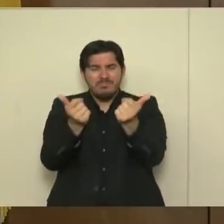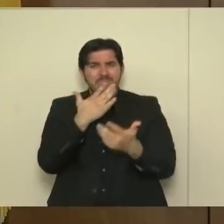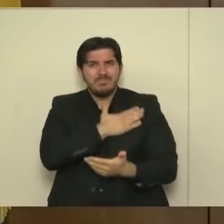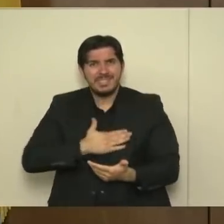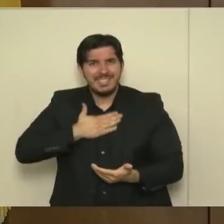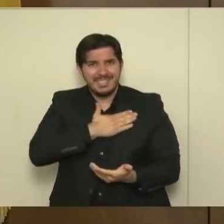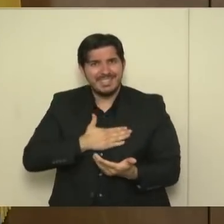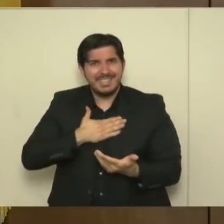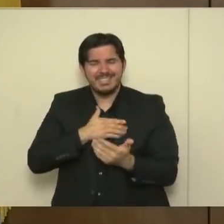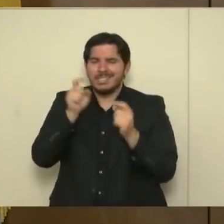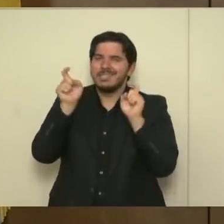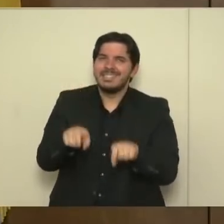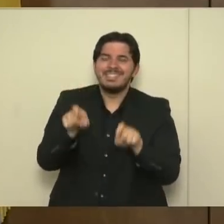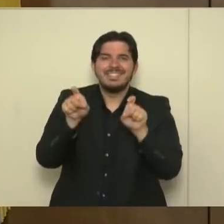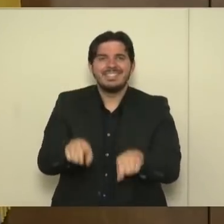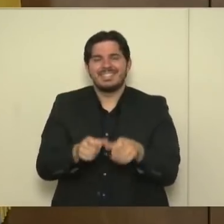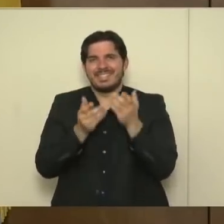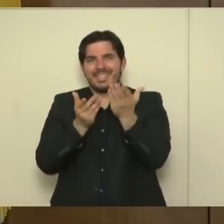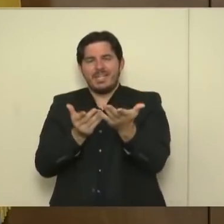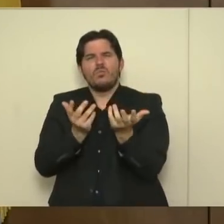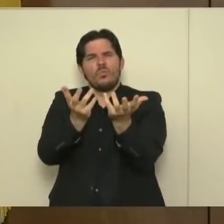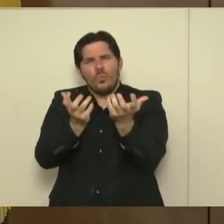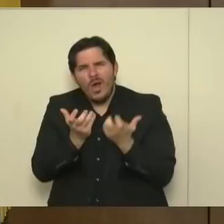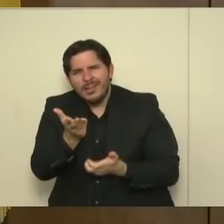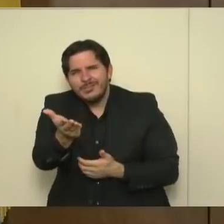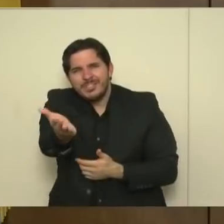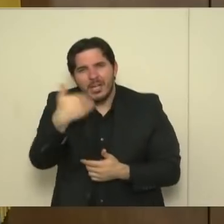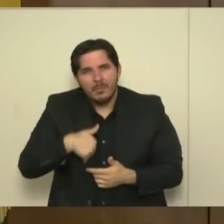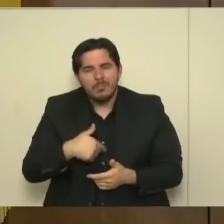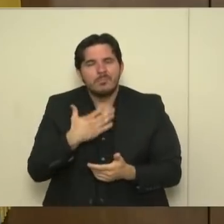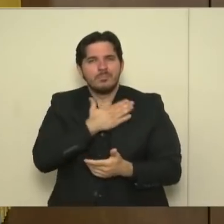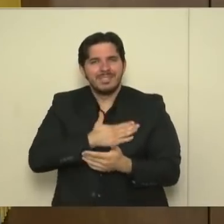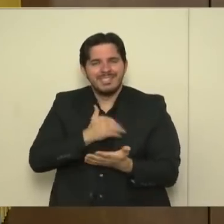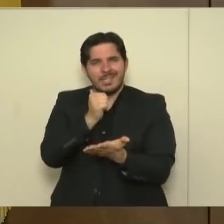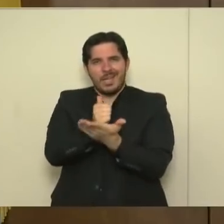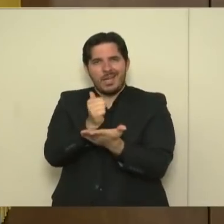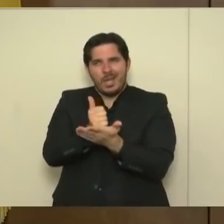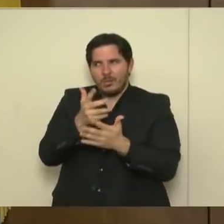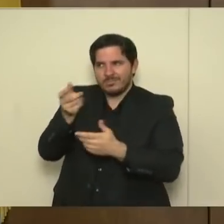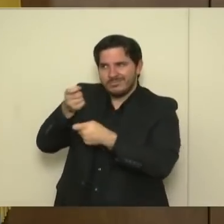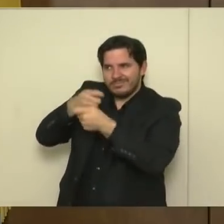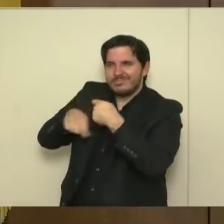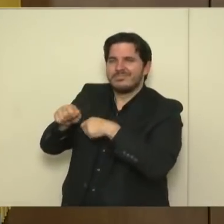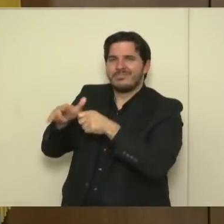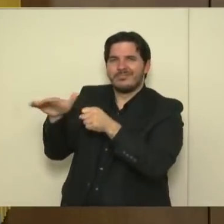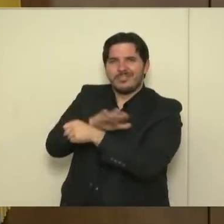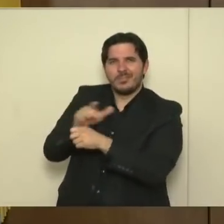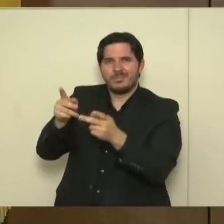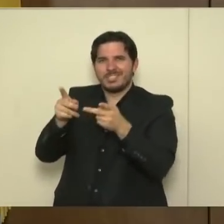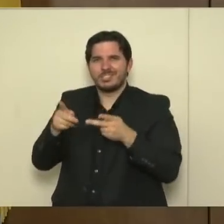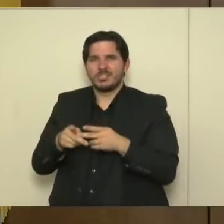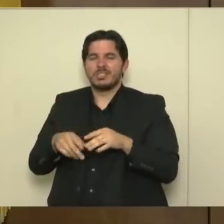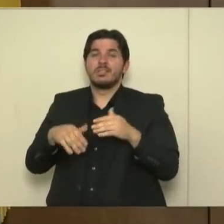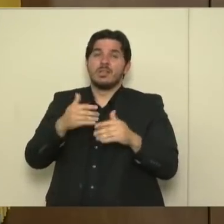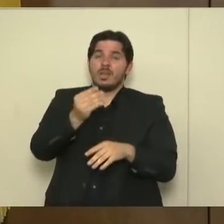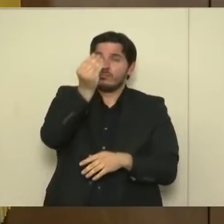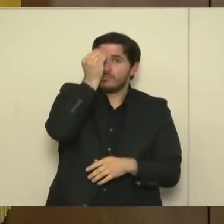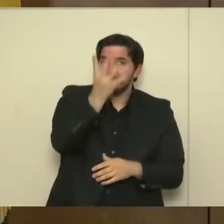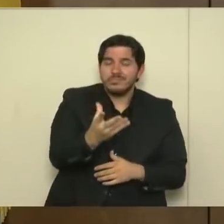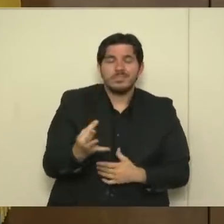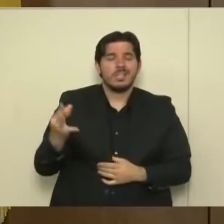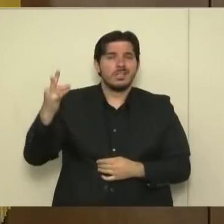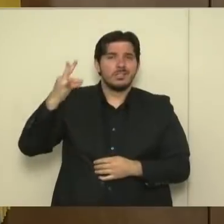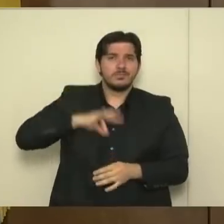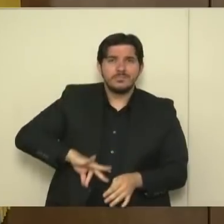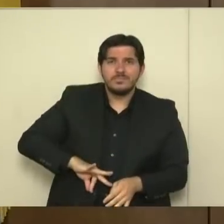because we need you, we want you, and yes, it will be an incredibly rewarding and